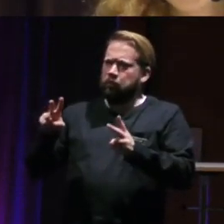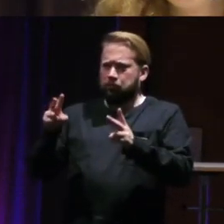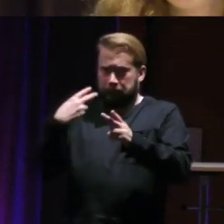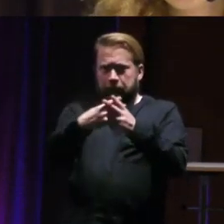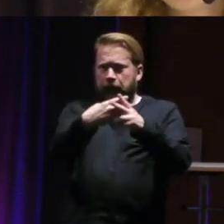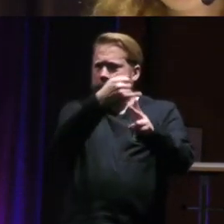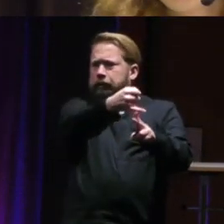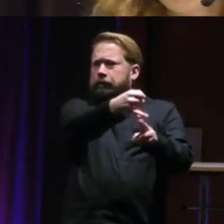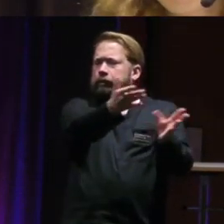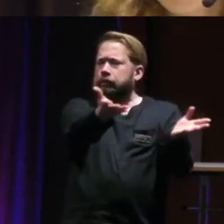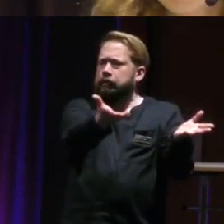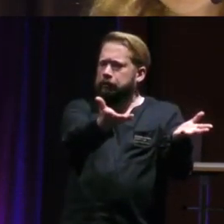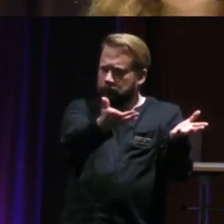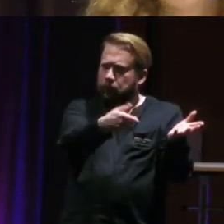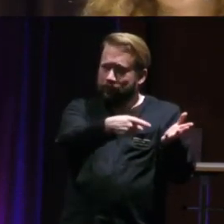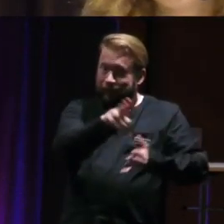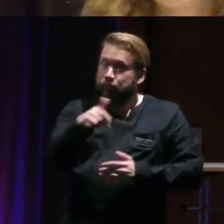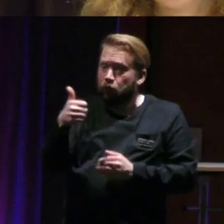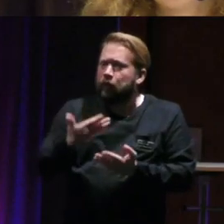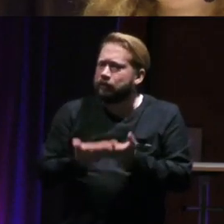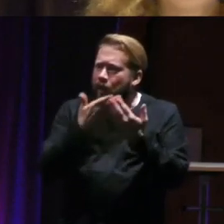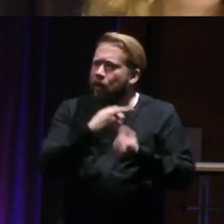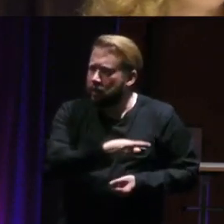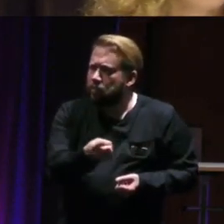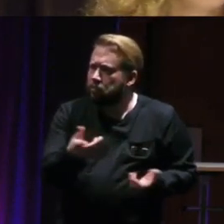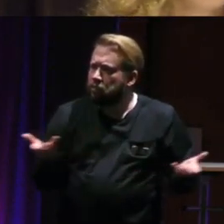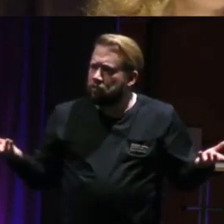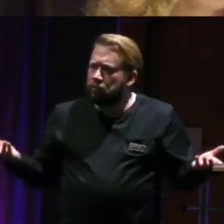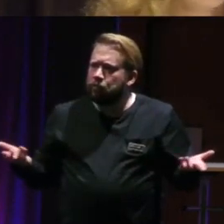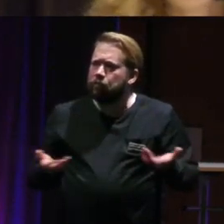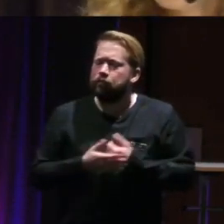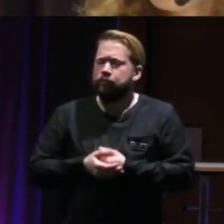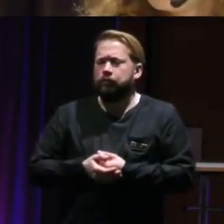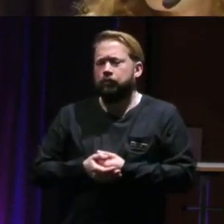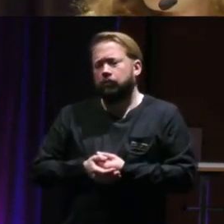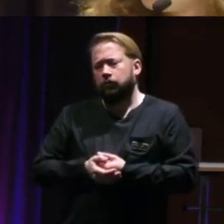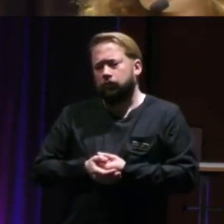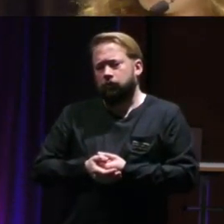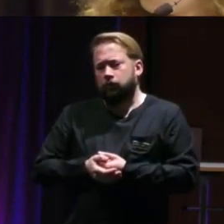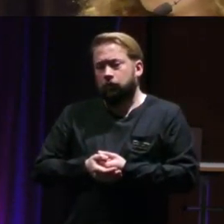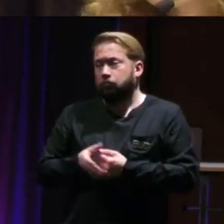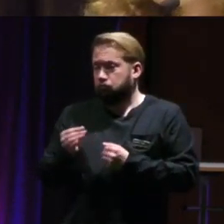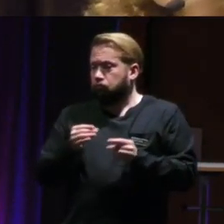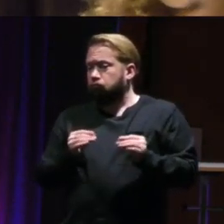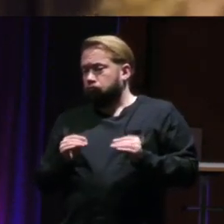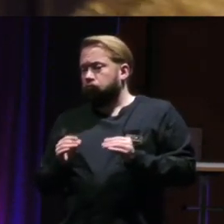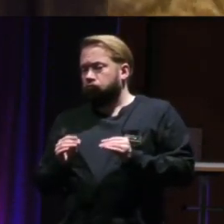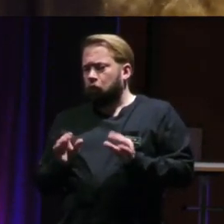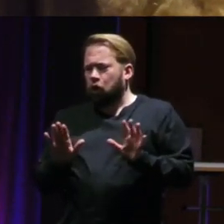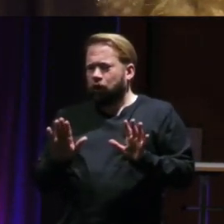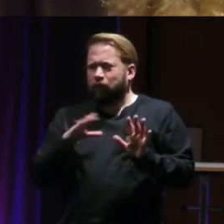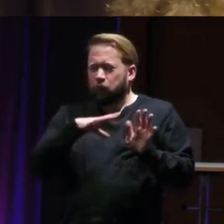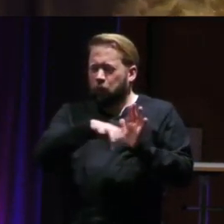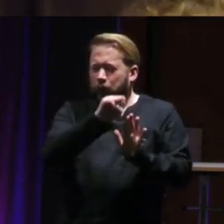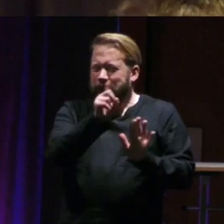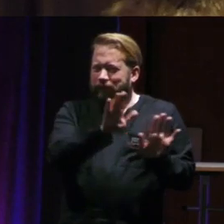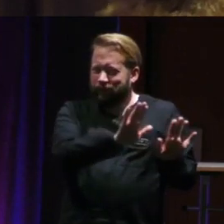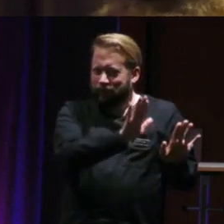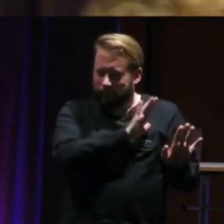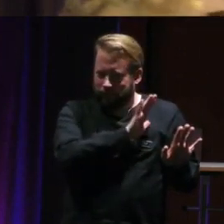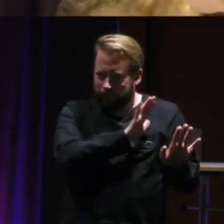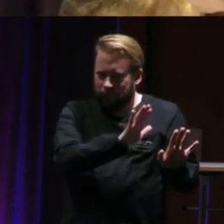because they need help. And yep. we have an hour, so we'll be managing